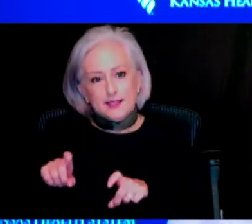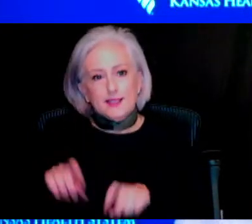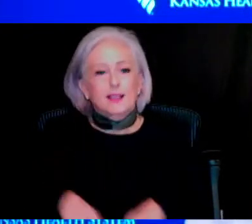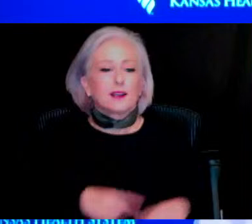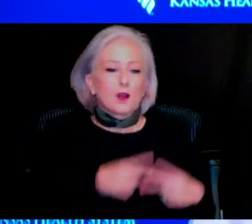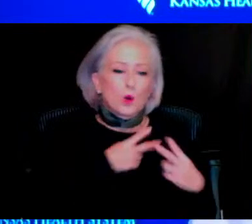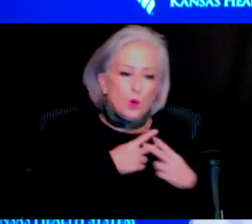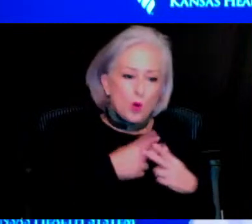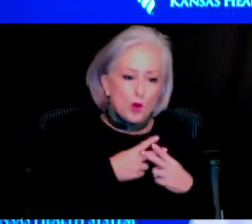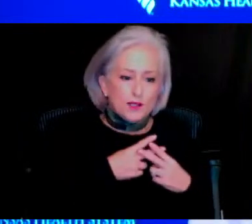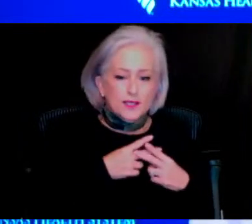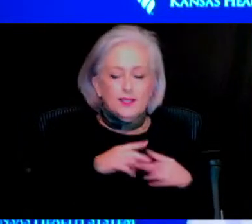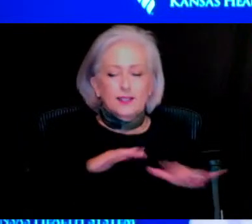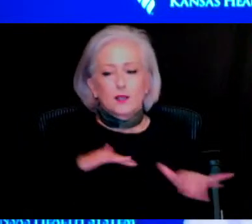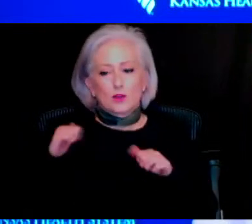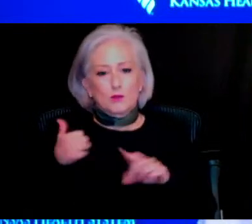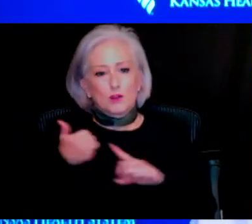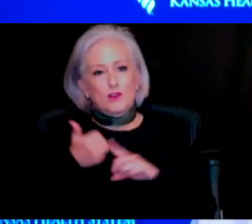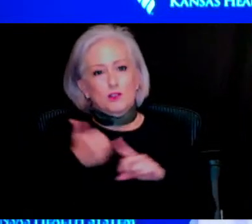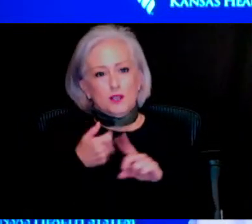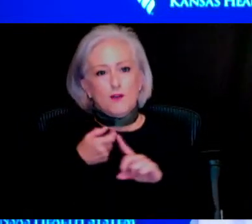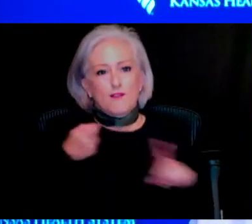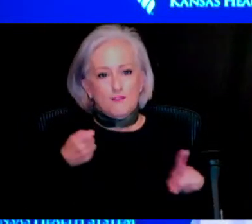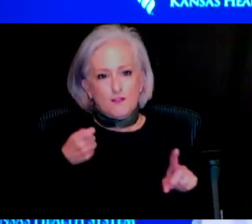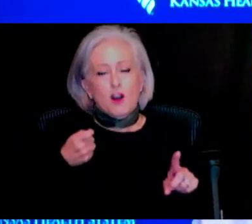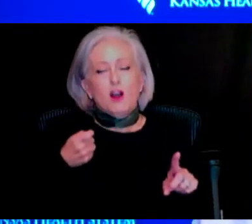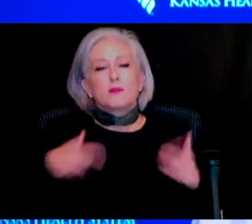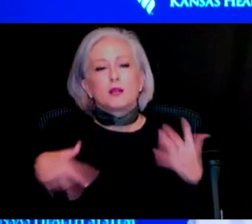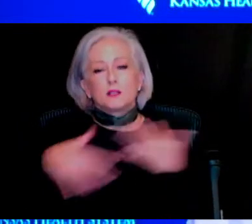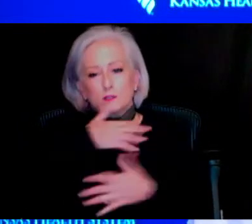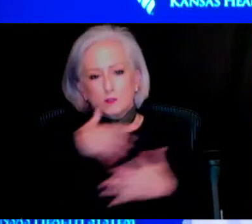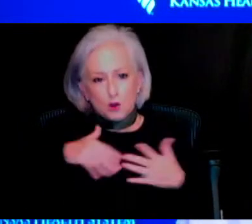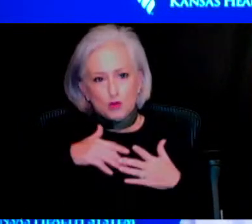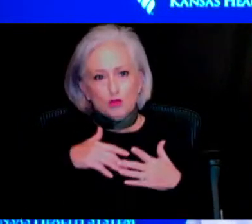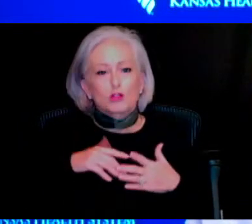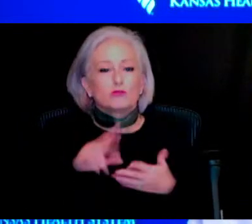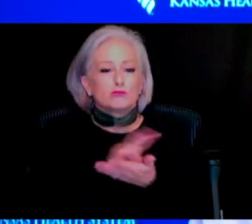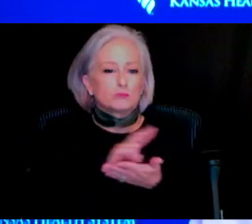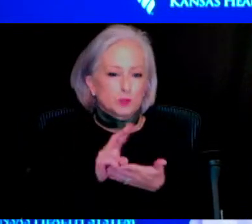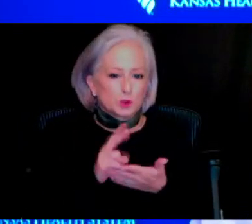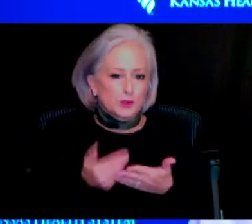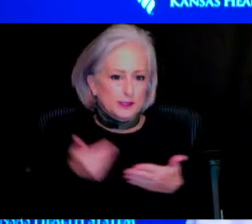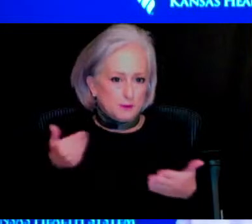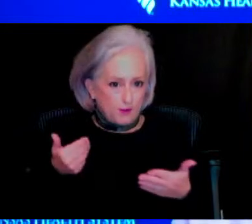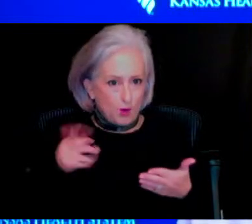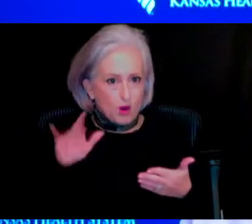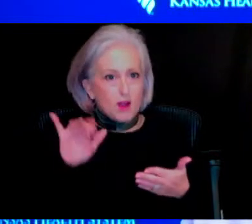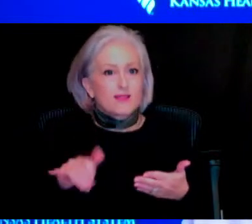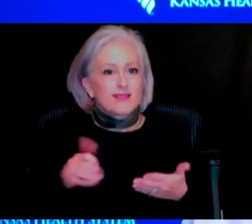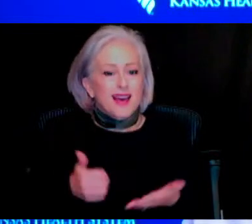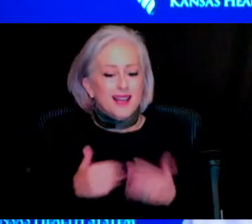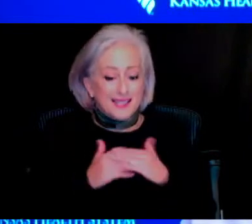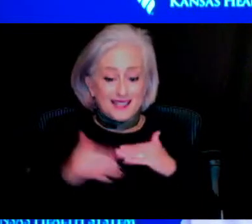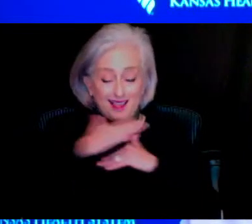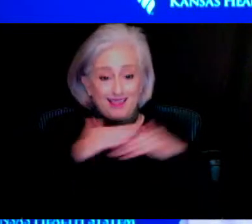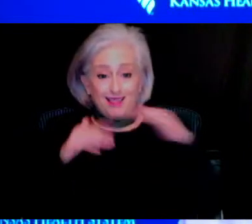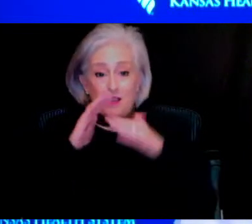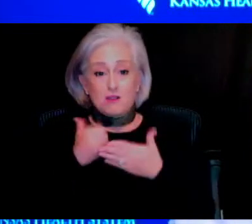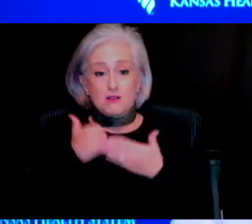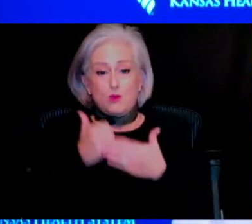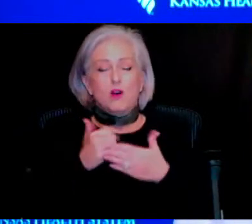10 days or 2 weeks prior, those are all layers that are going to help provide more,